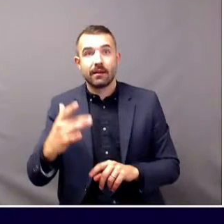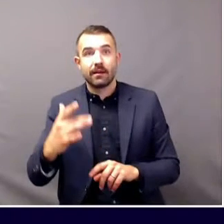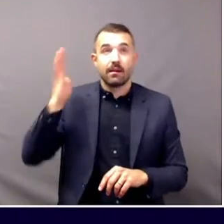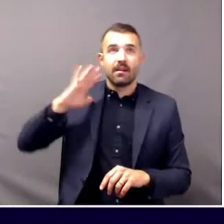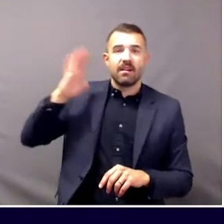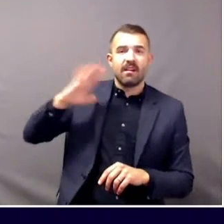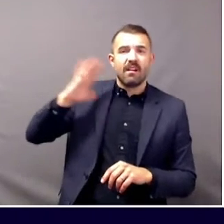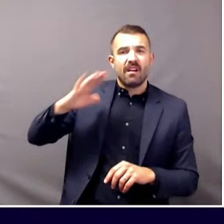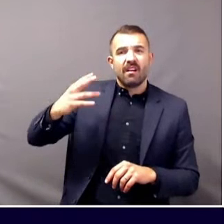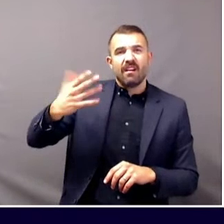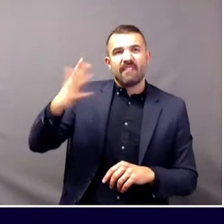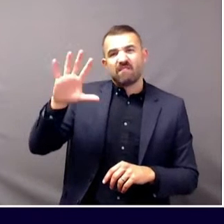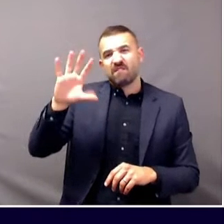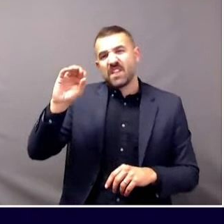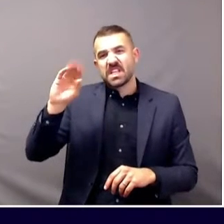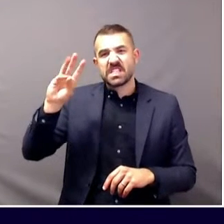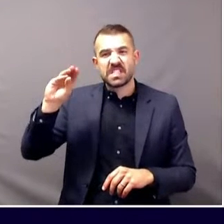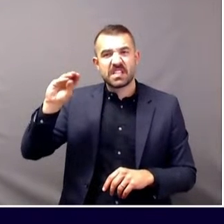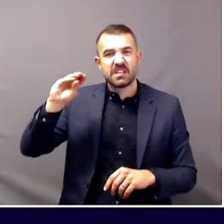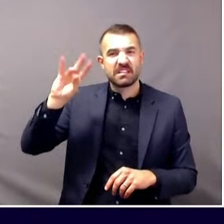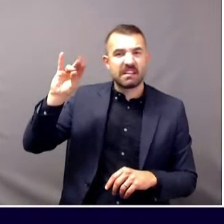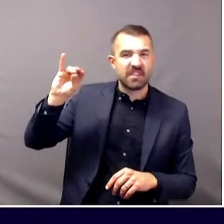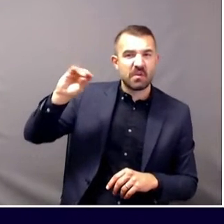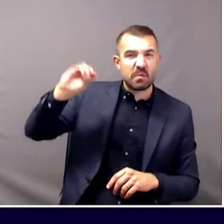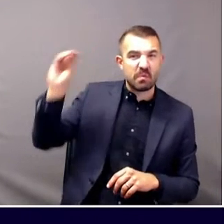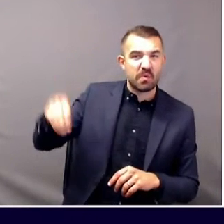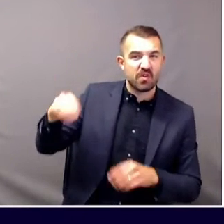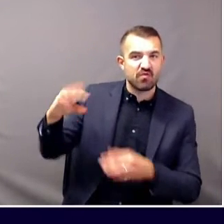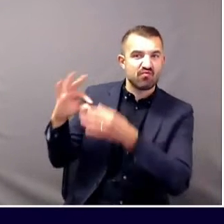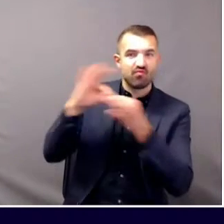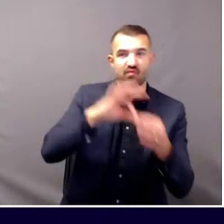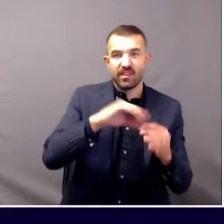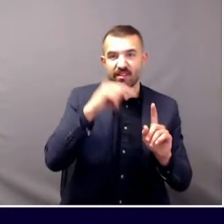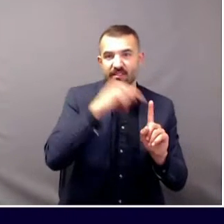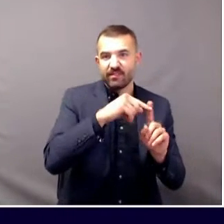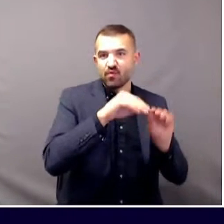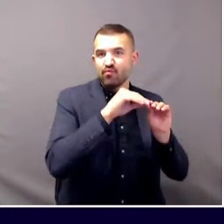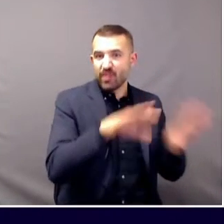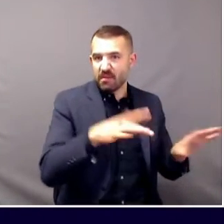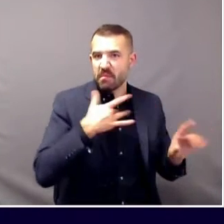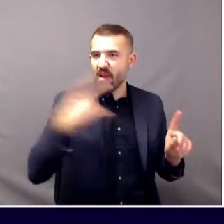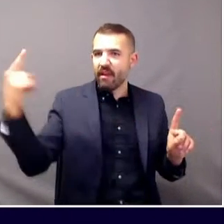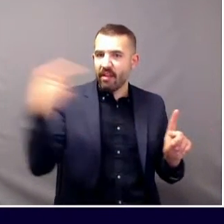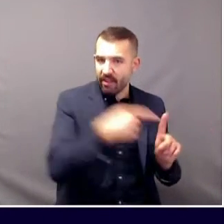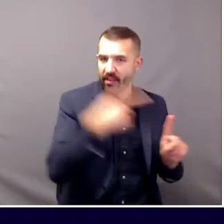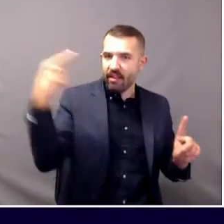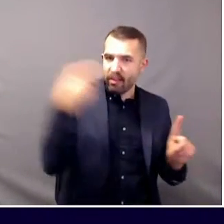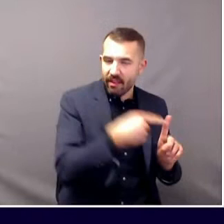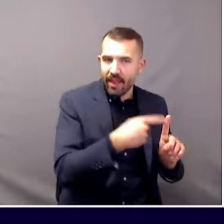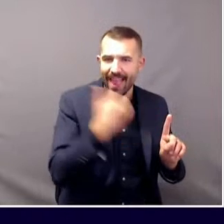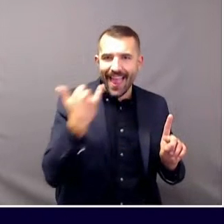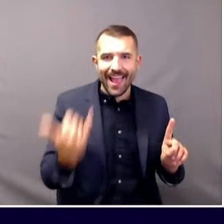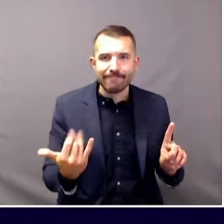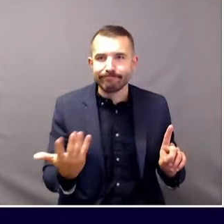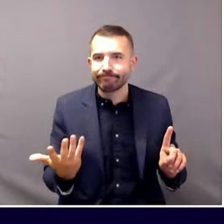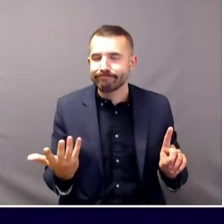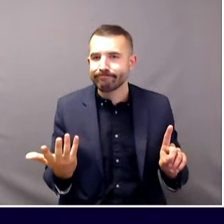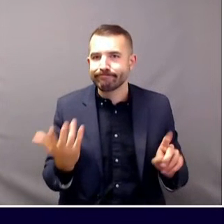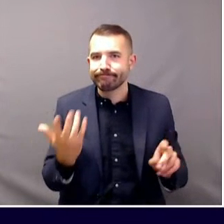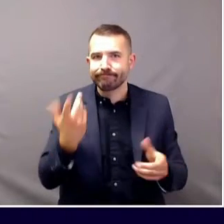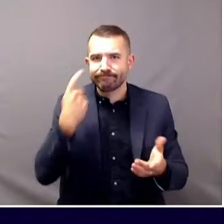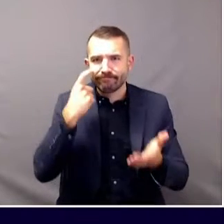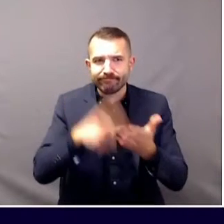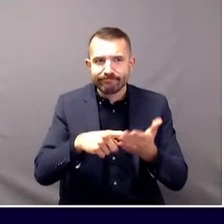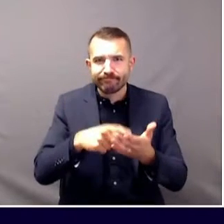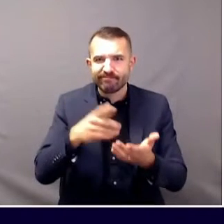of new daily cases were directly tied to an outbreak. Nowadays, it is on the order of